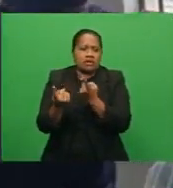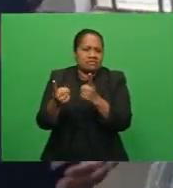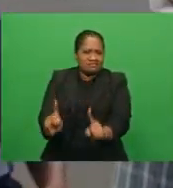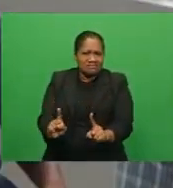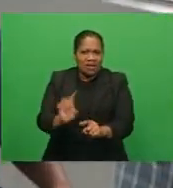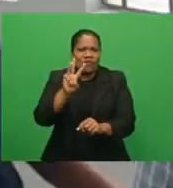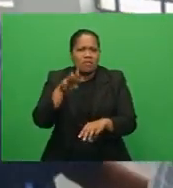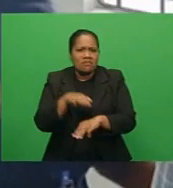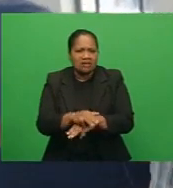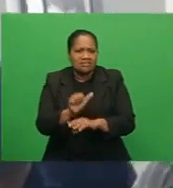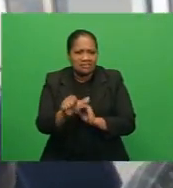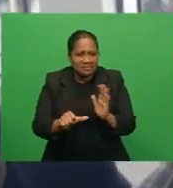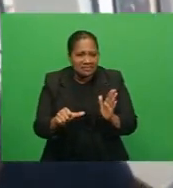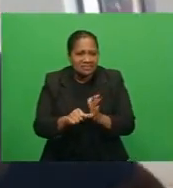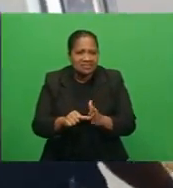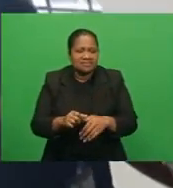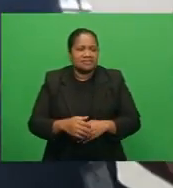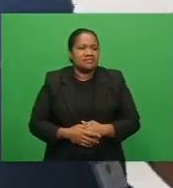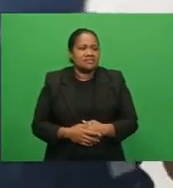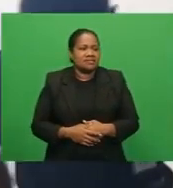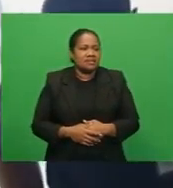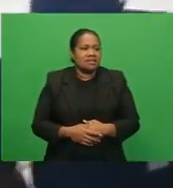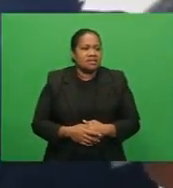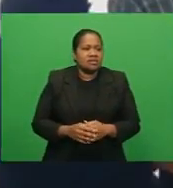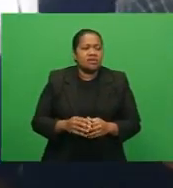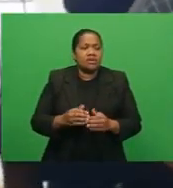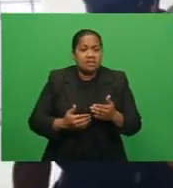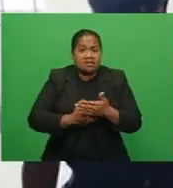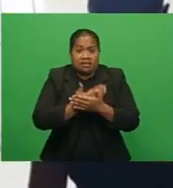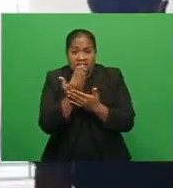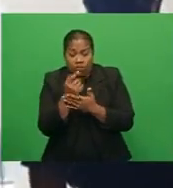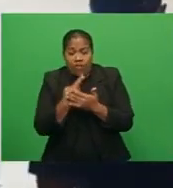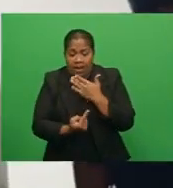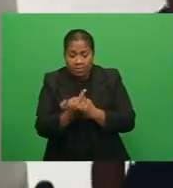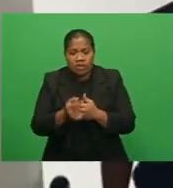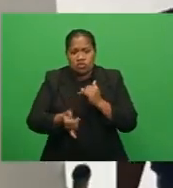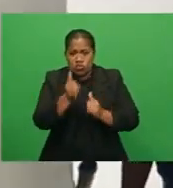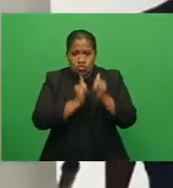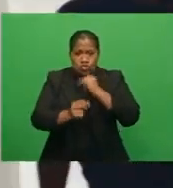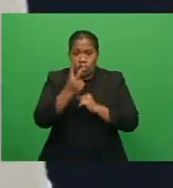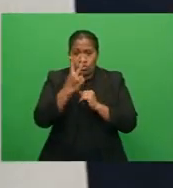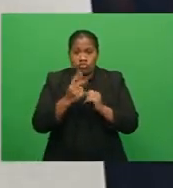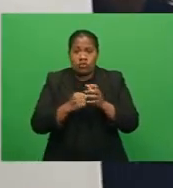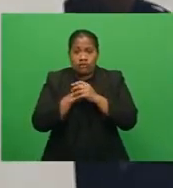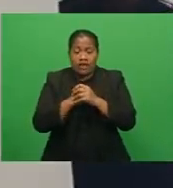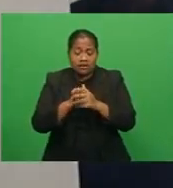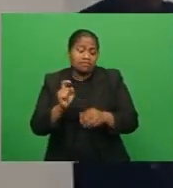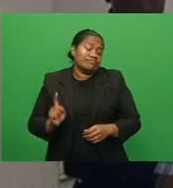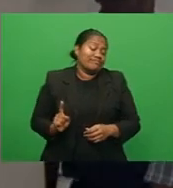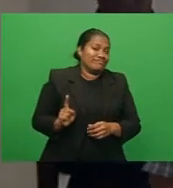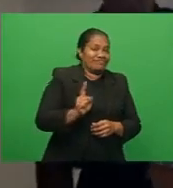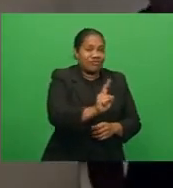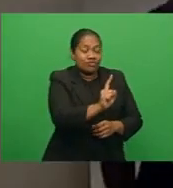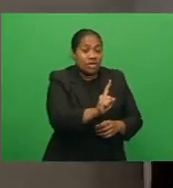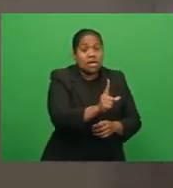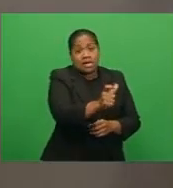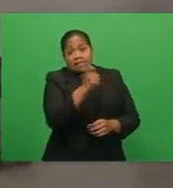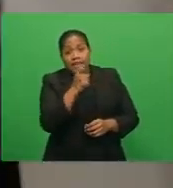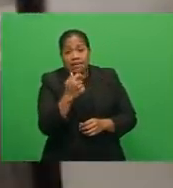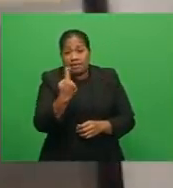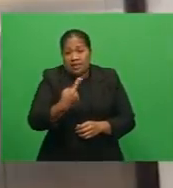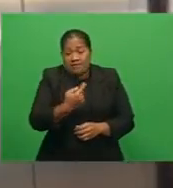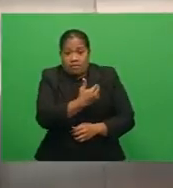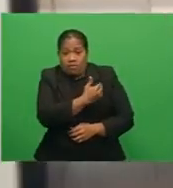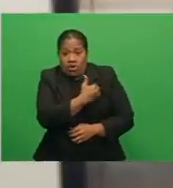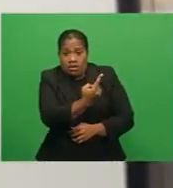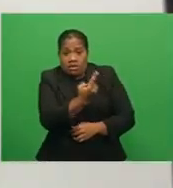Kunawave left home at 2 a.m. the day of the incident to drink with 2 friends and returned home intoxicated at about 11 a.m. The mother of